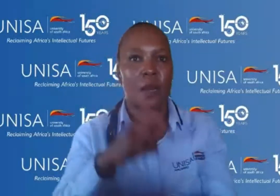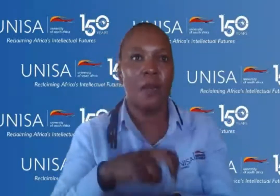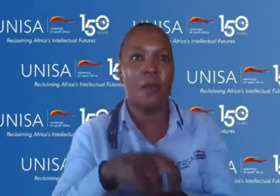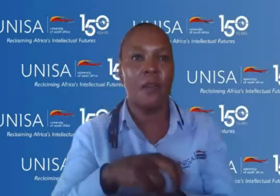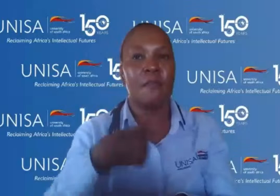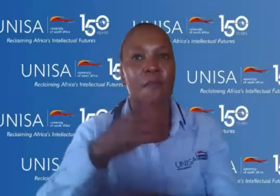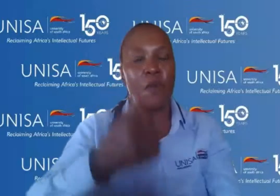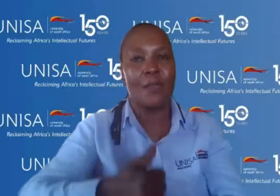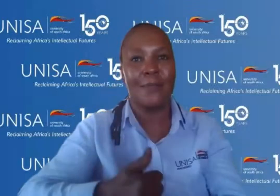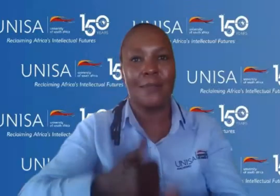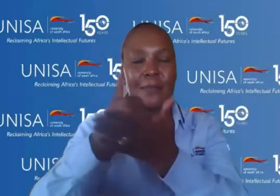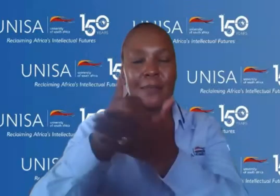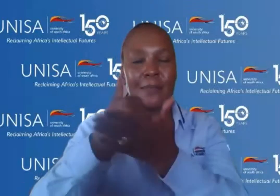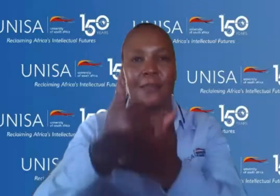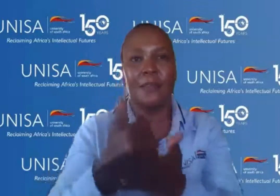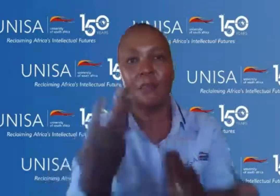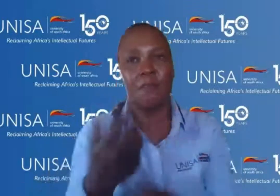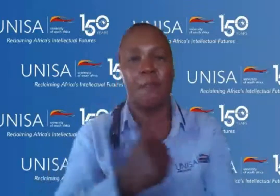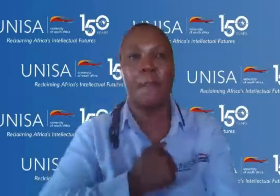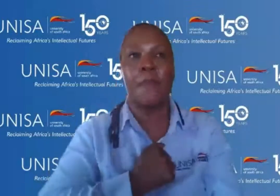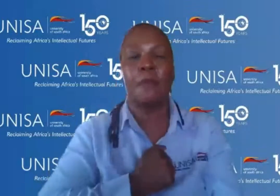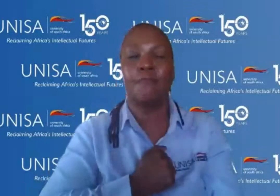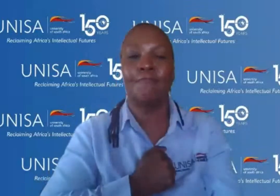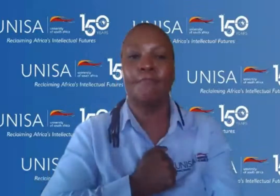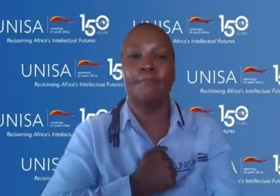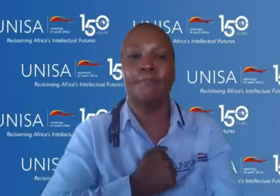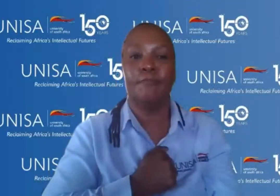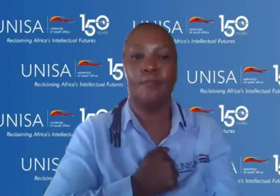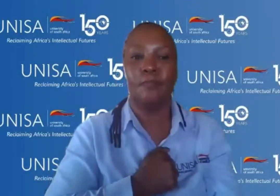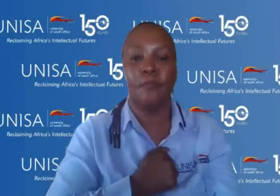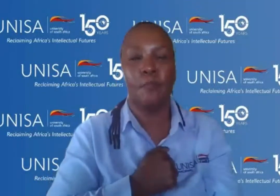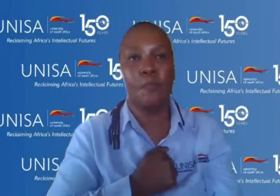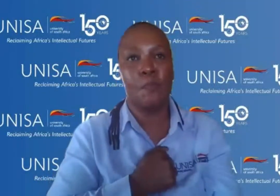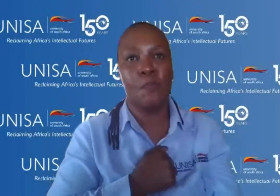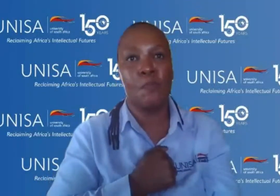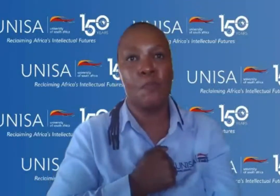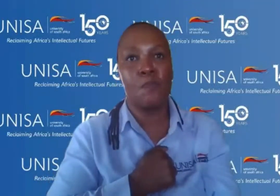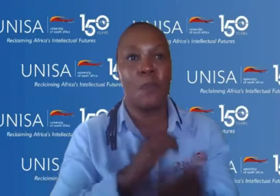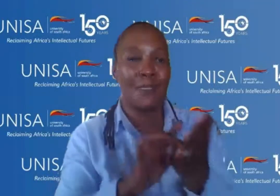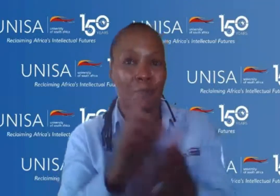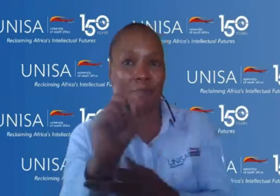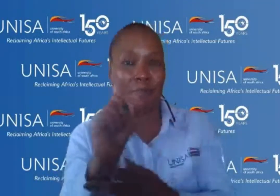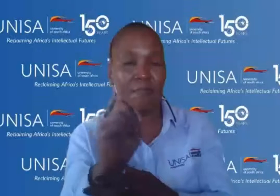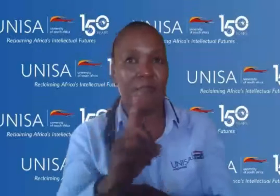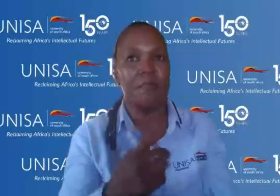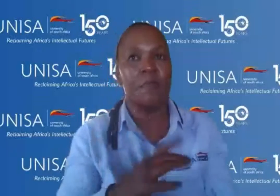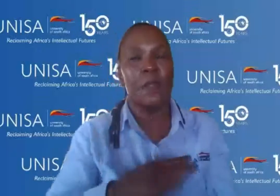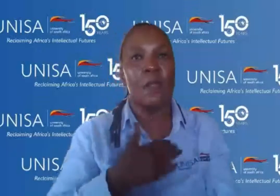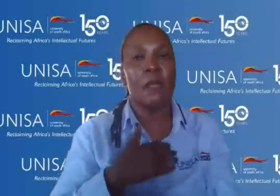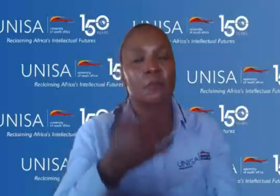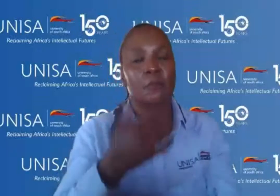with. So my situation is that I would like to know if,